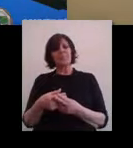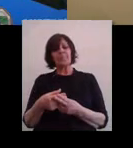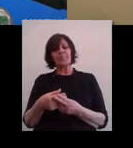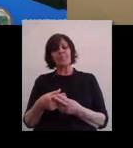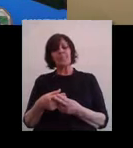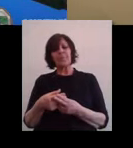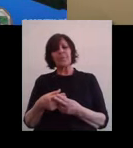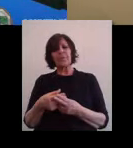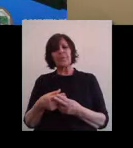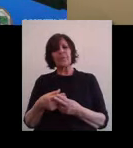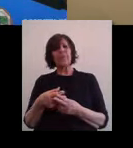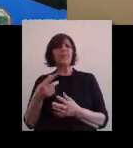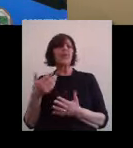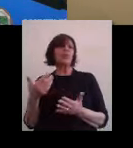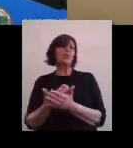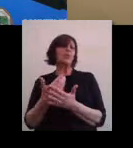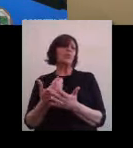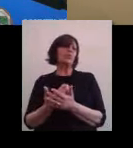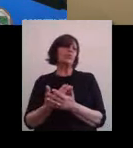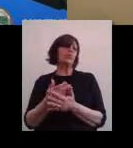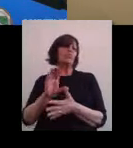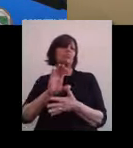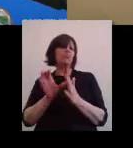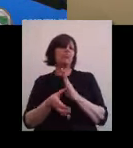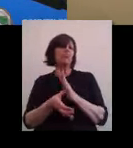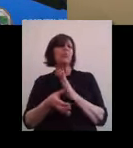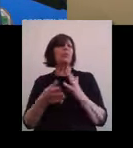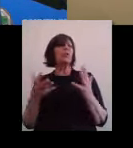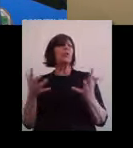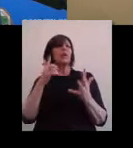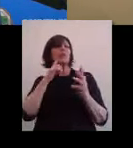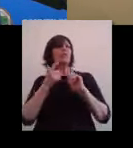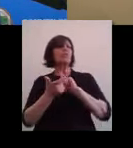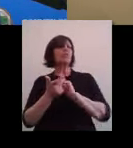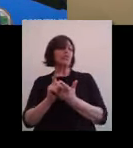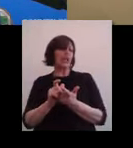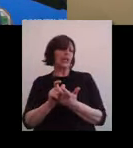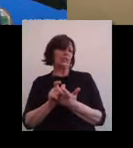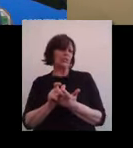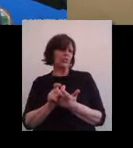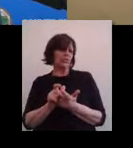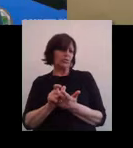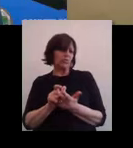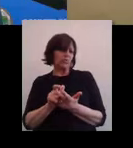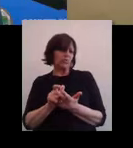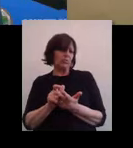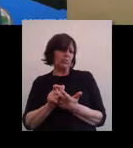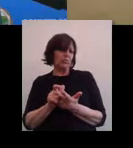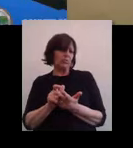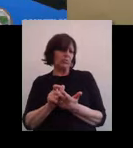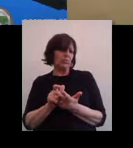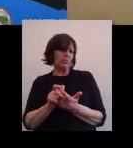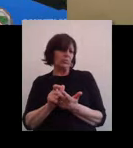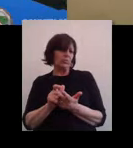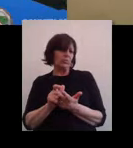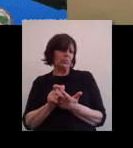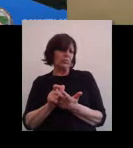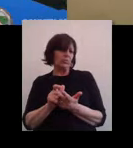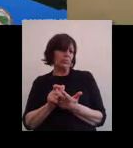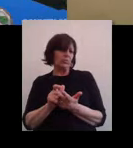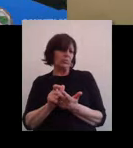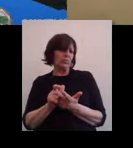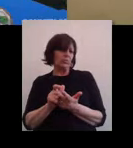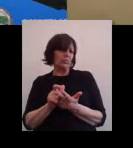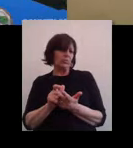if you could shed some light on what's changed that's allowed, the essential workers now to be included as part of